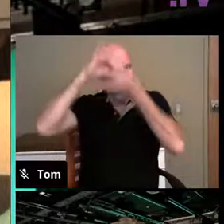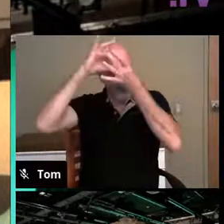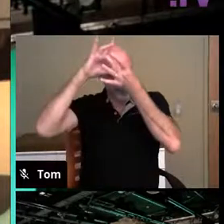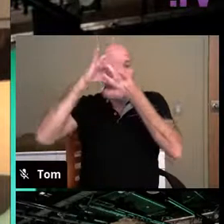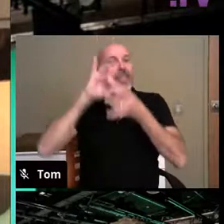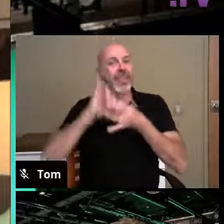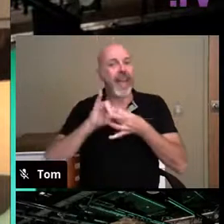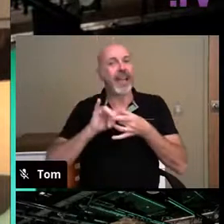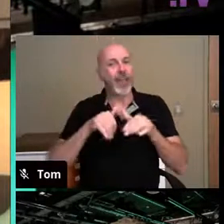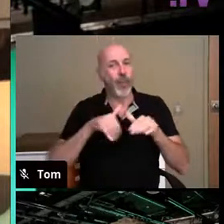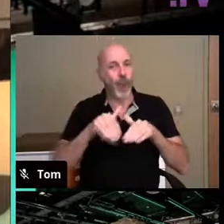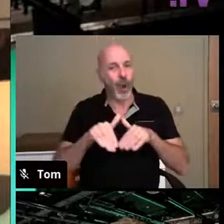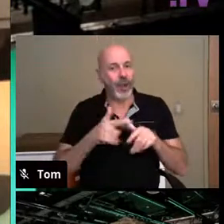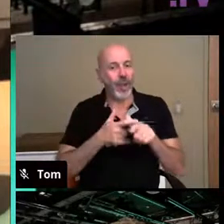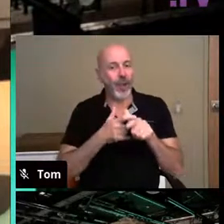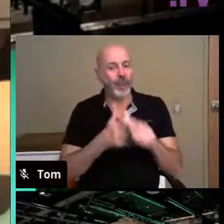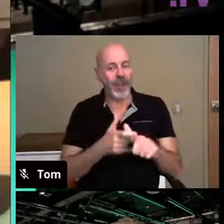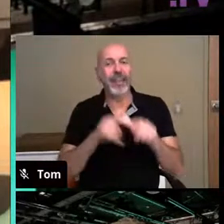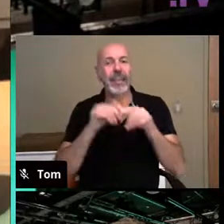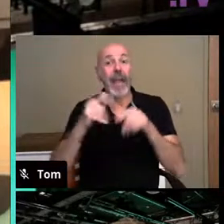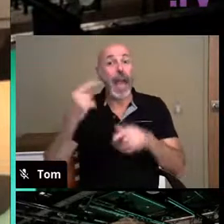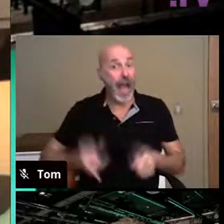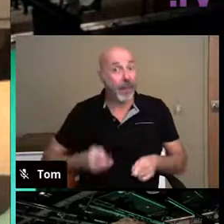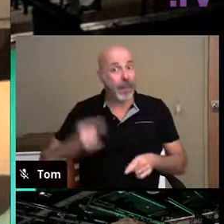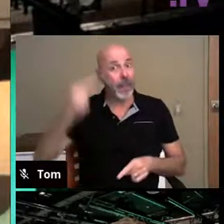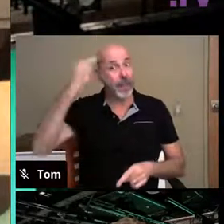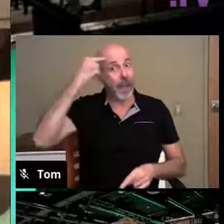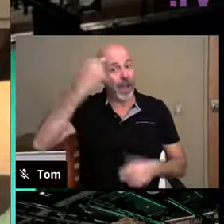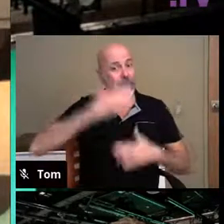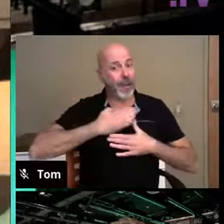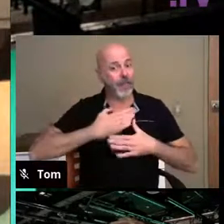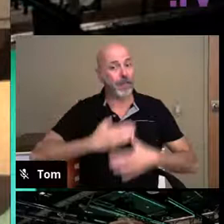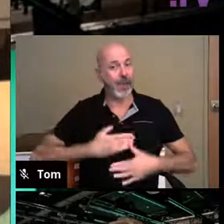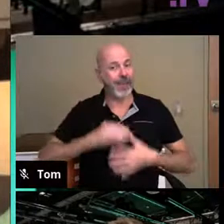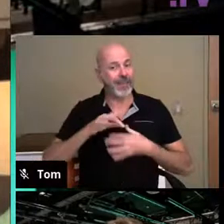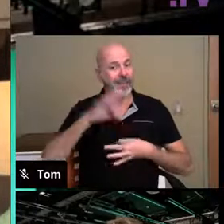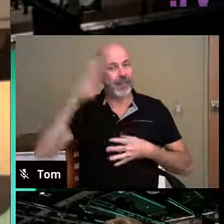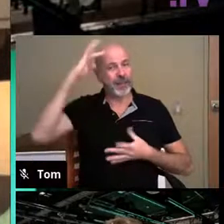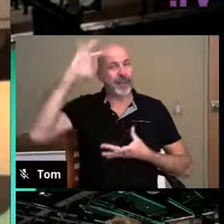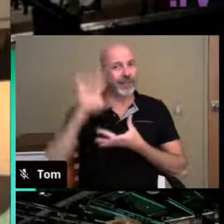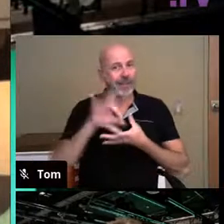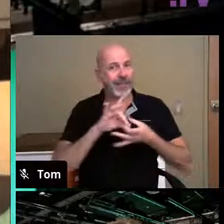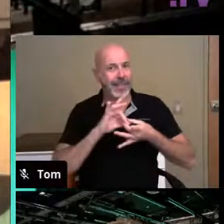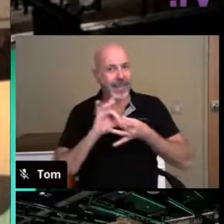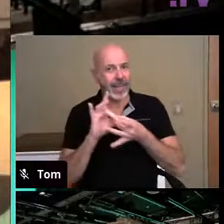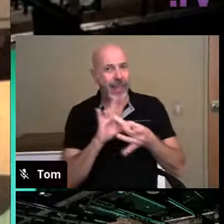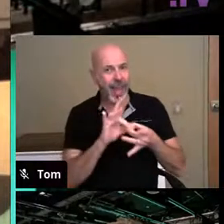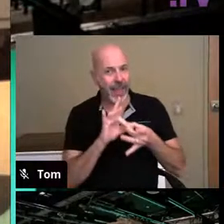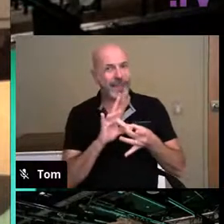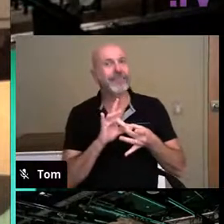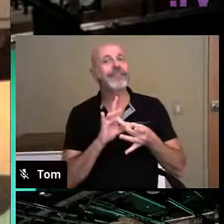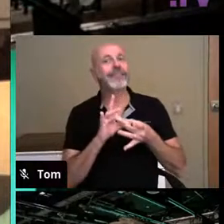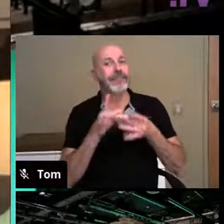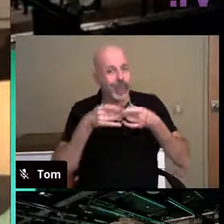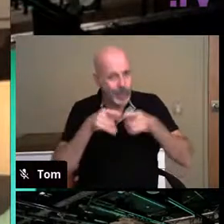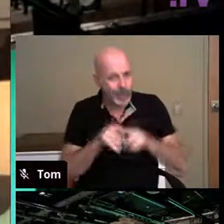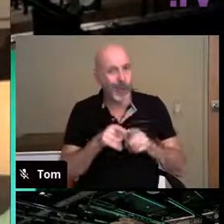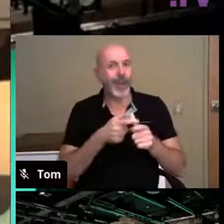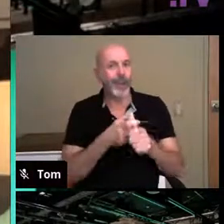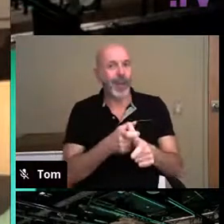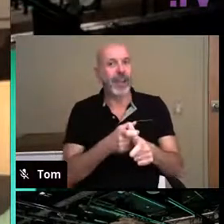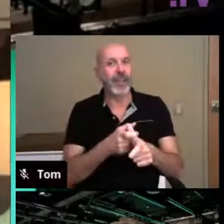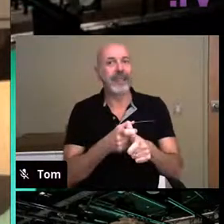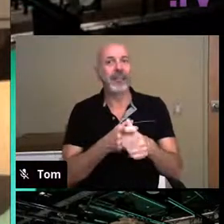you. A lot of people virtually can't get outside right now because of weather conditions and such, or other restrictions. And I